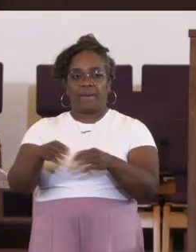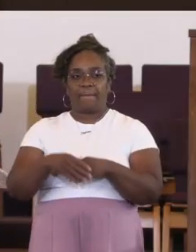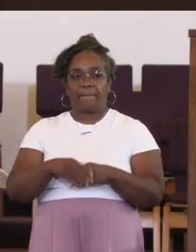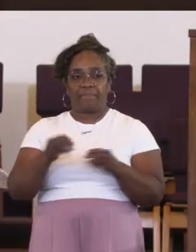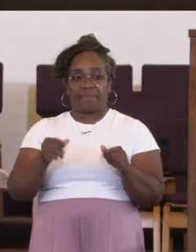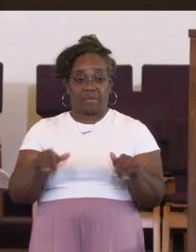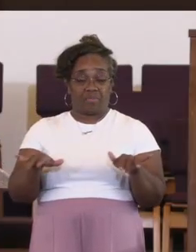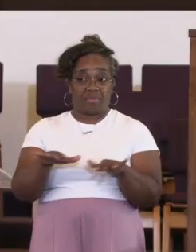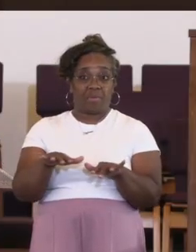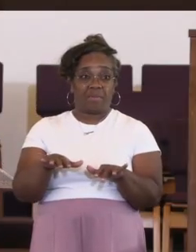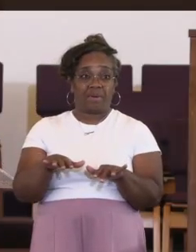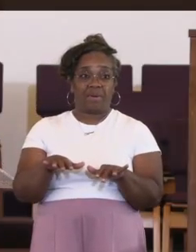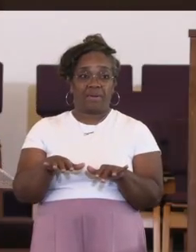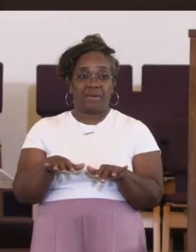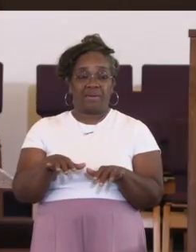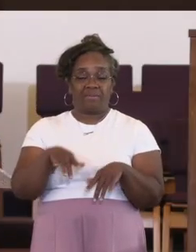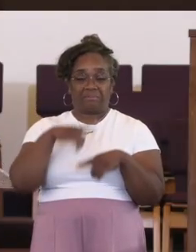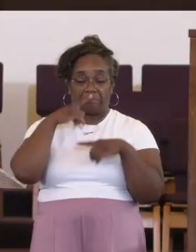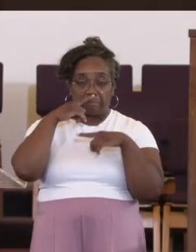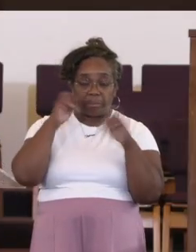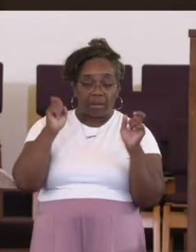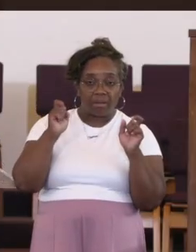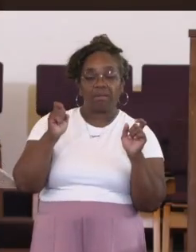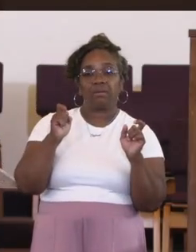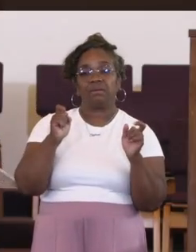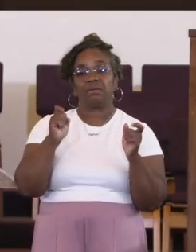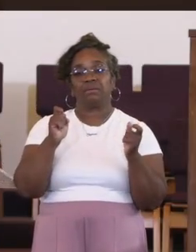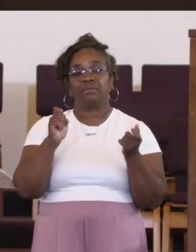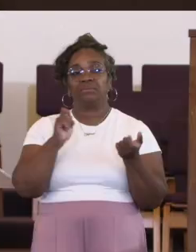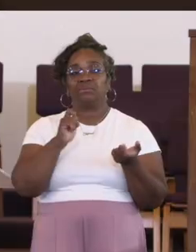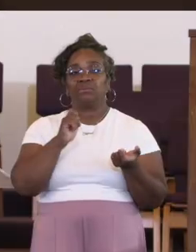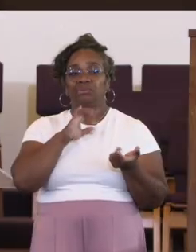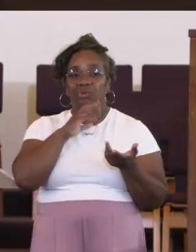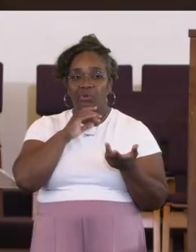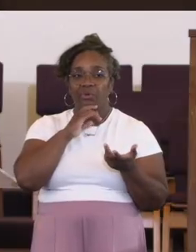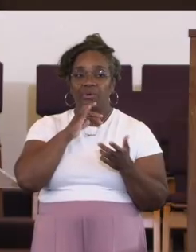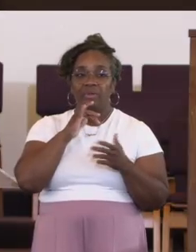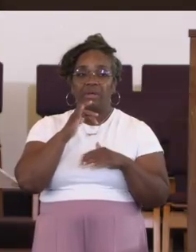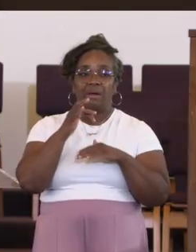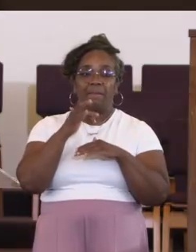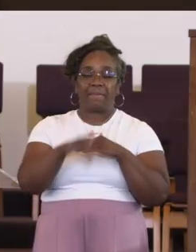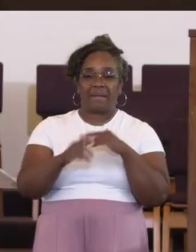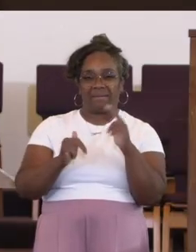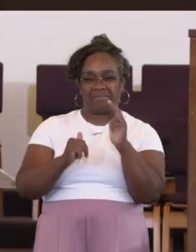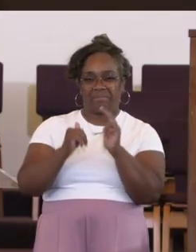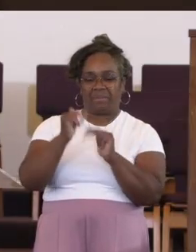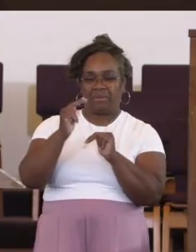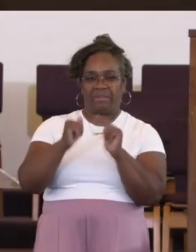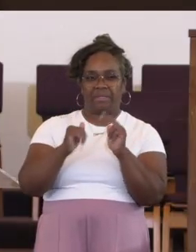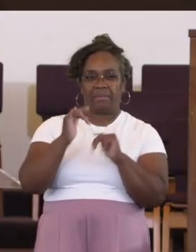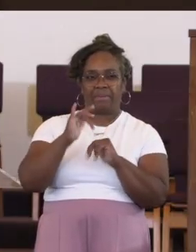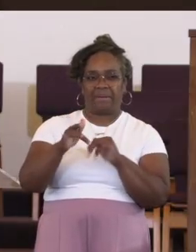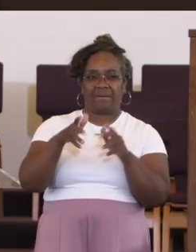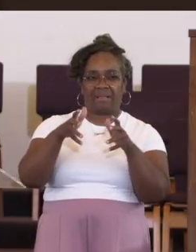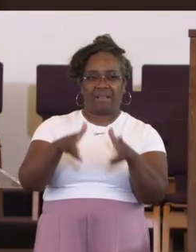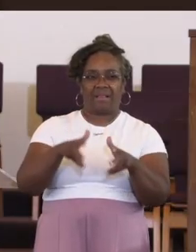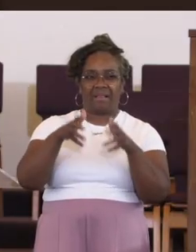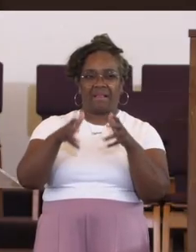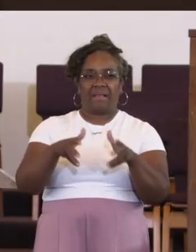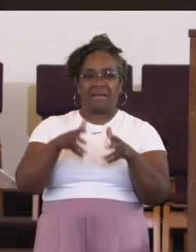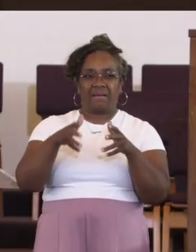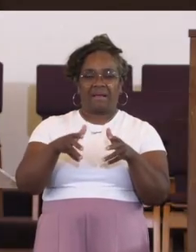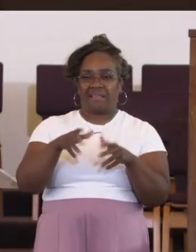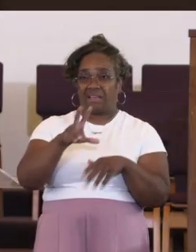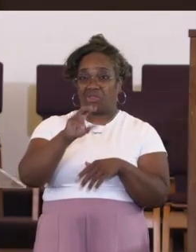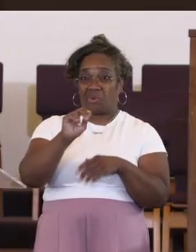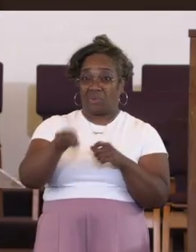property was blighted. There was an abandoned building that was there for, I would say minimum probably